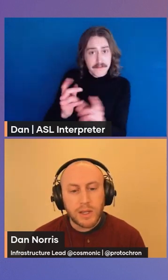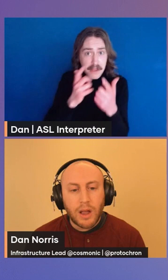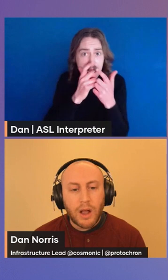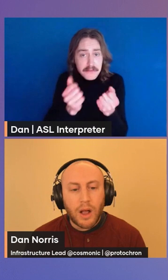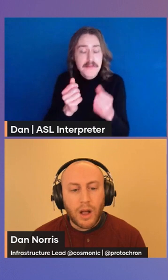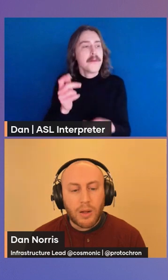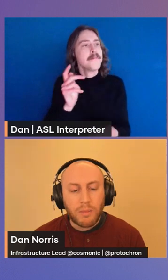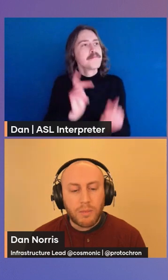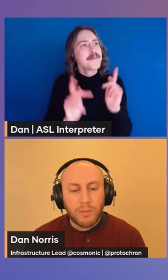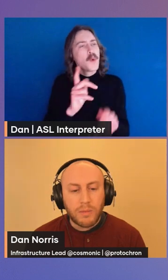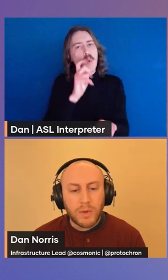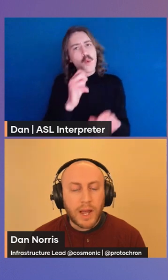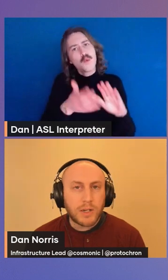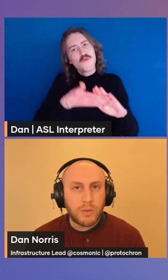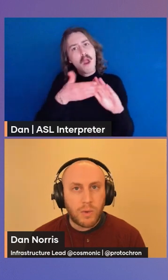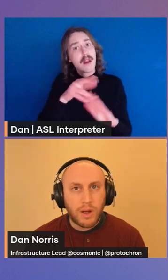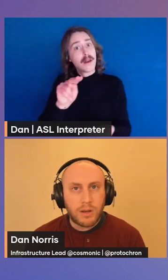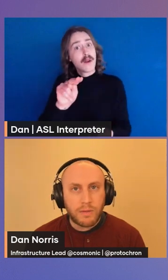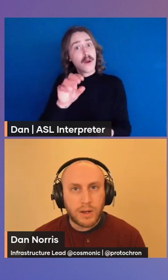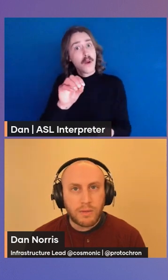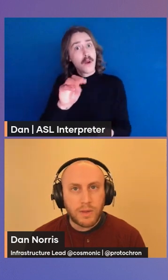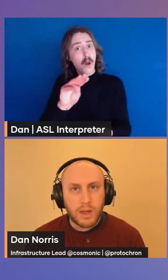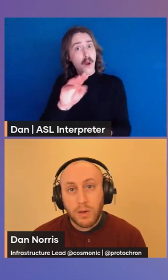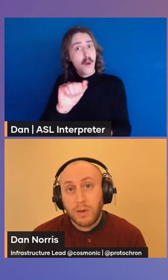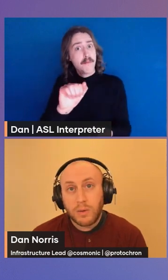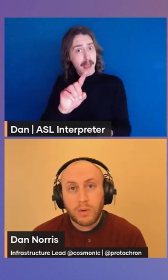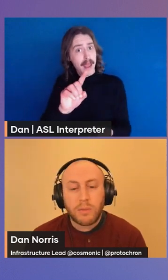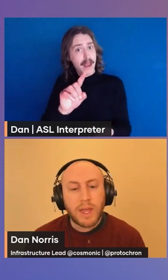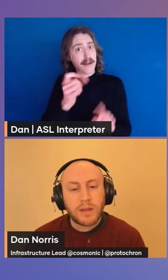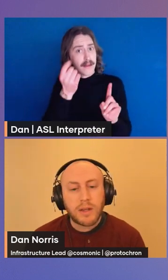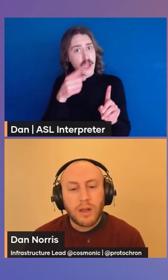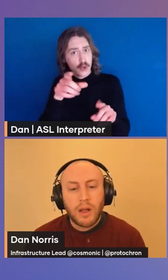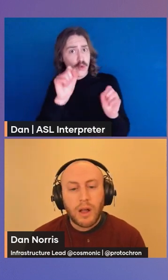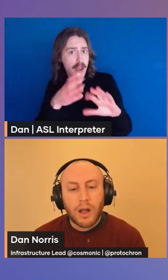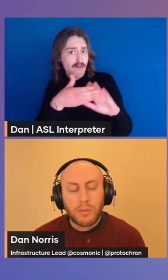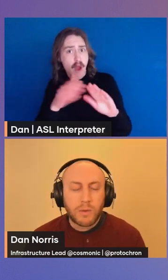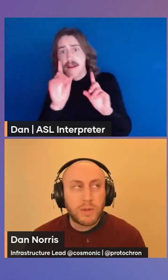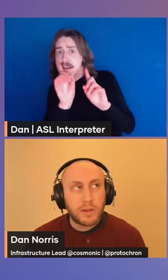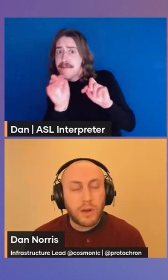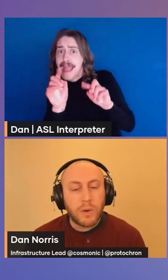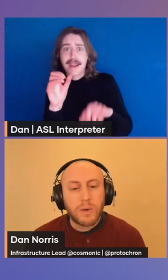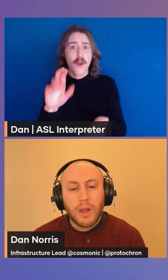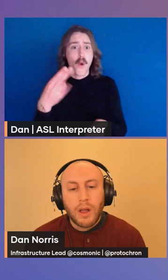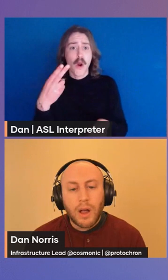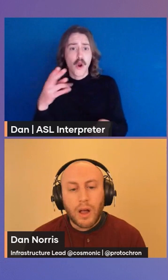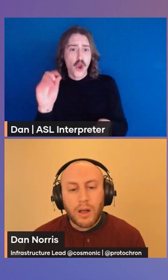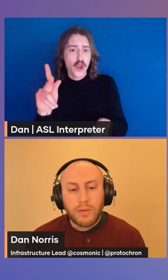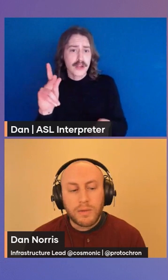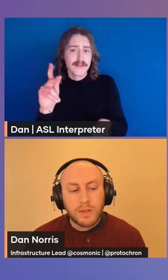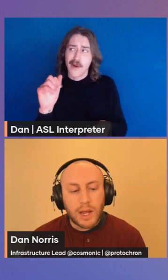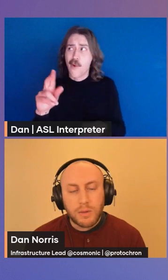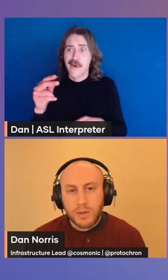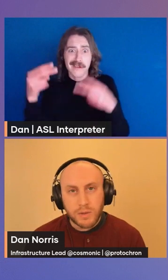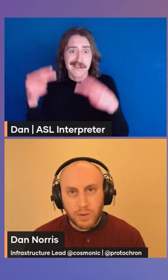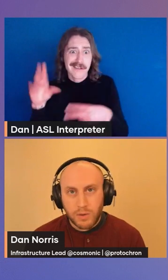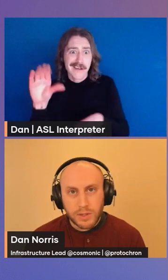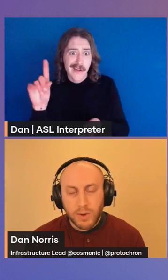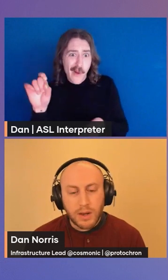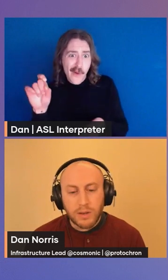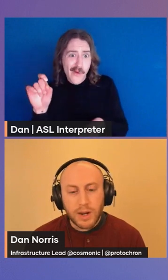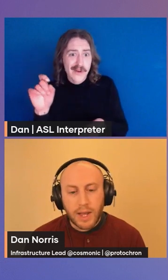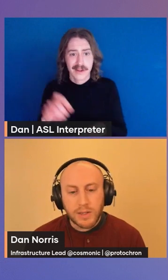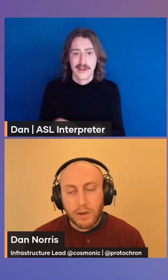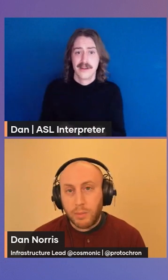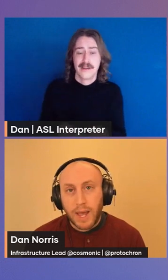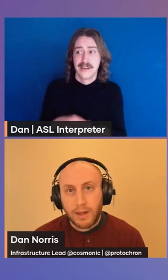is you can actually run effectively a hook or a command or really a code down to or as